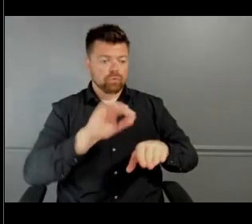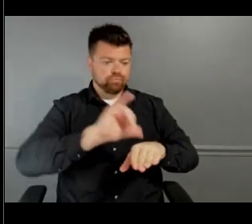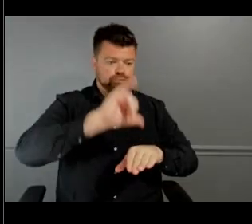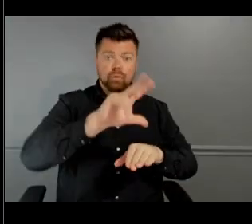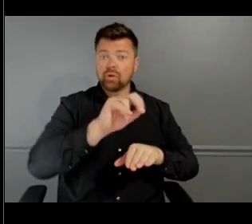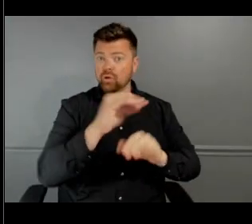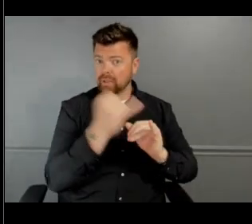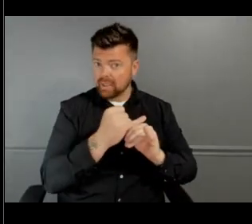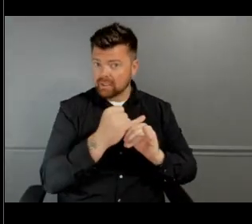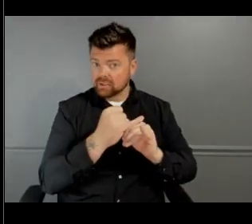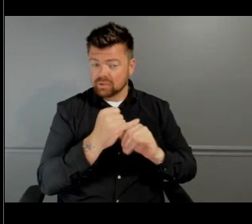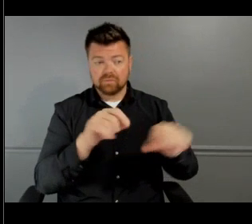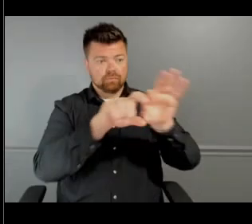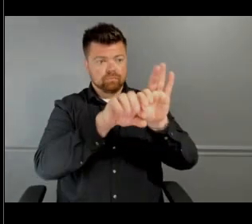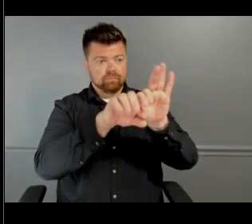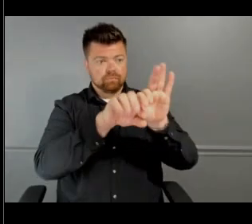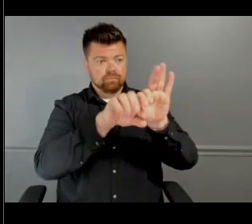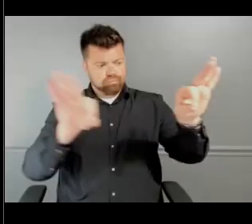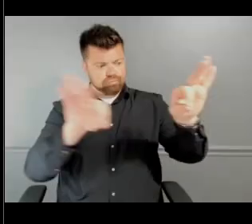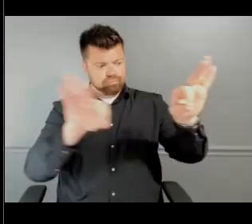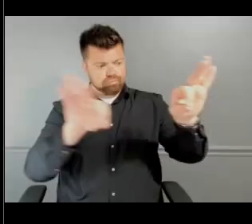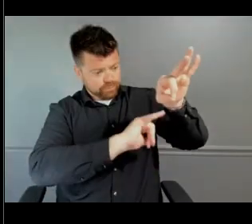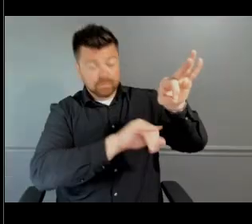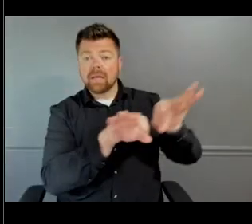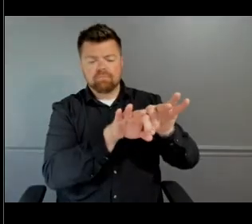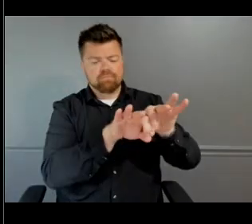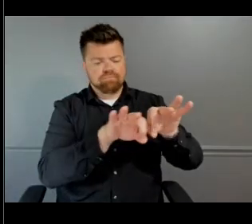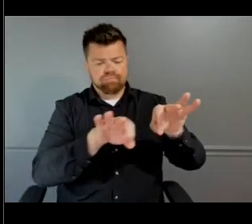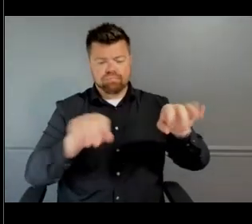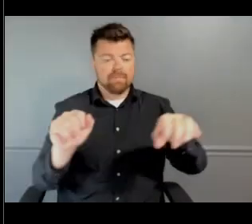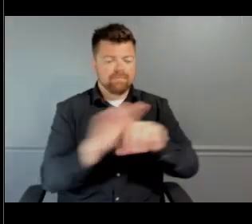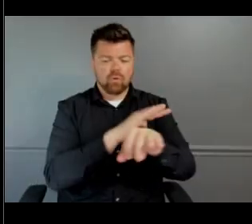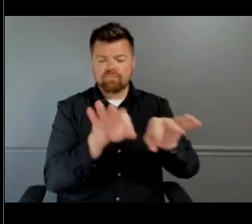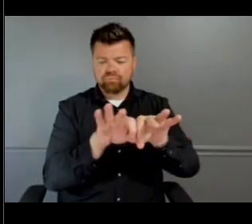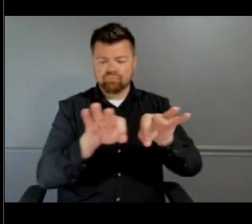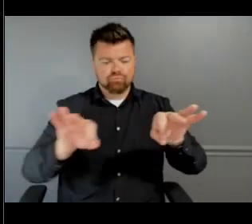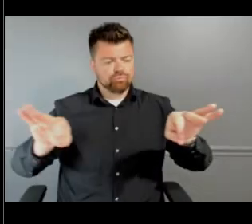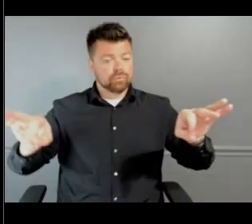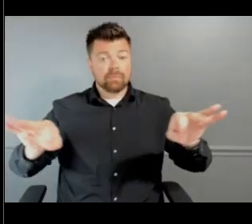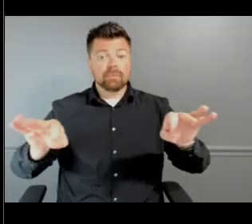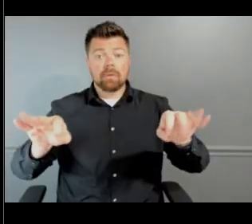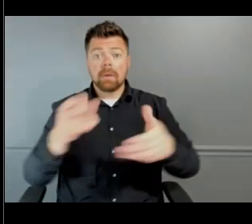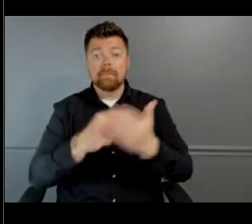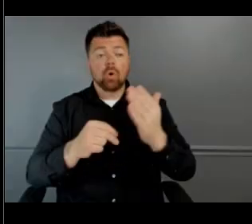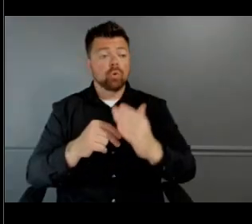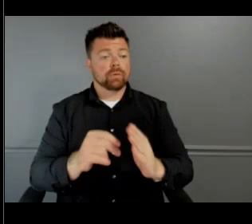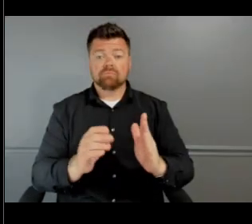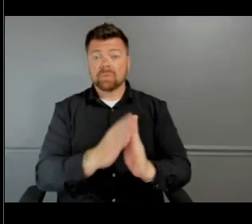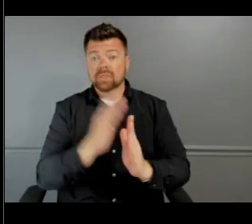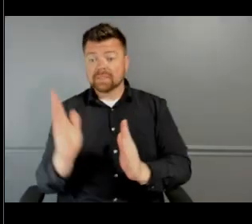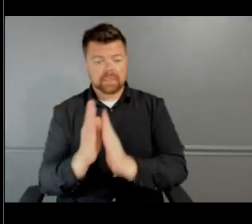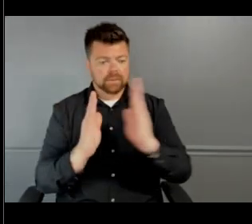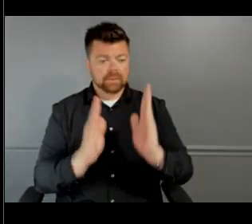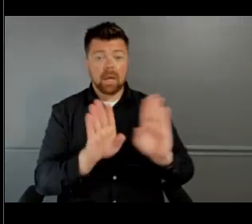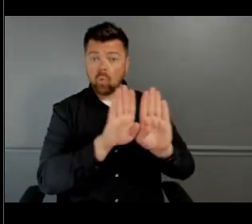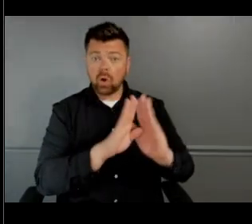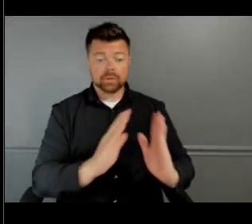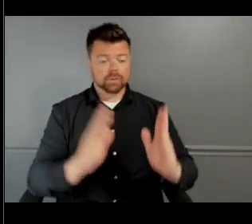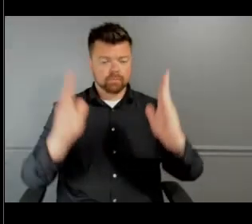and extends the full width of both side walls and the back